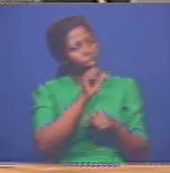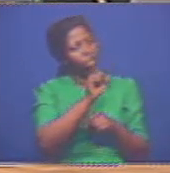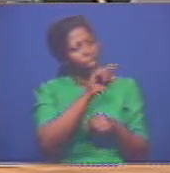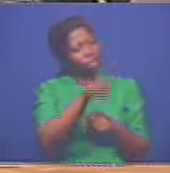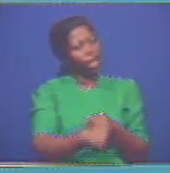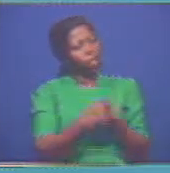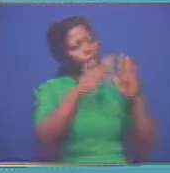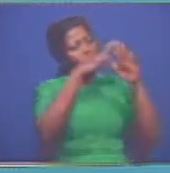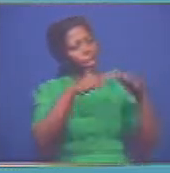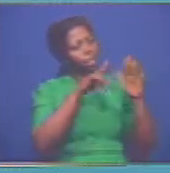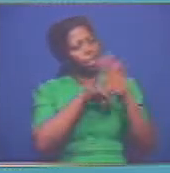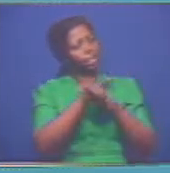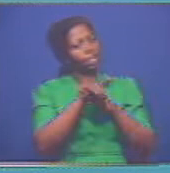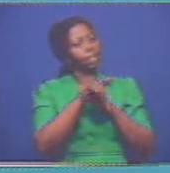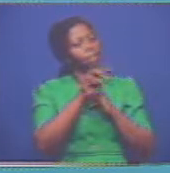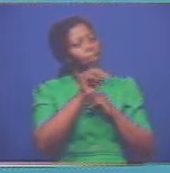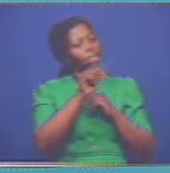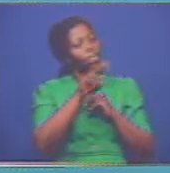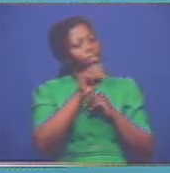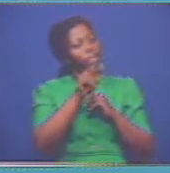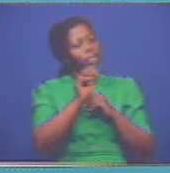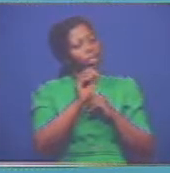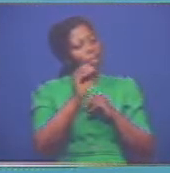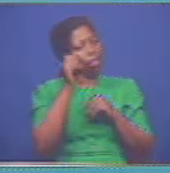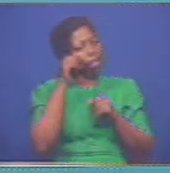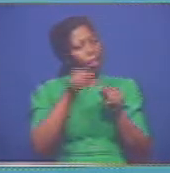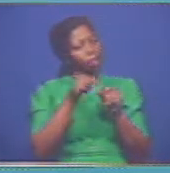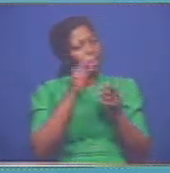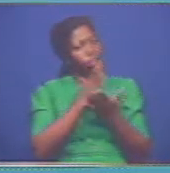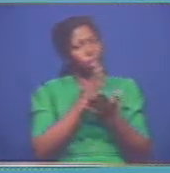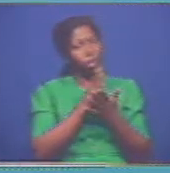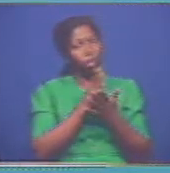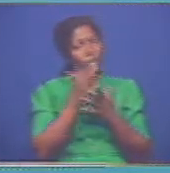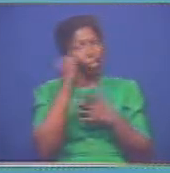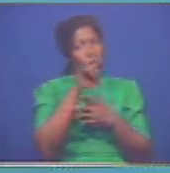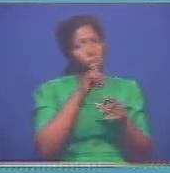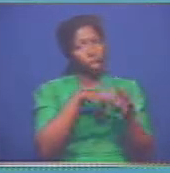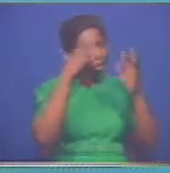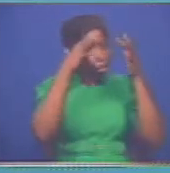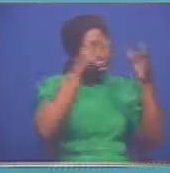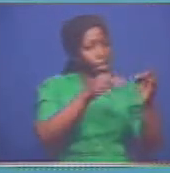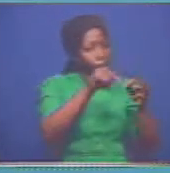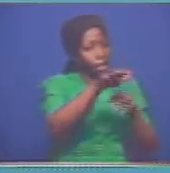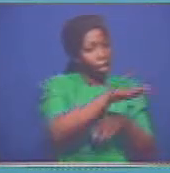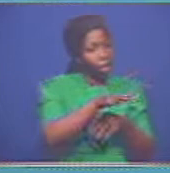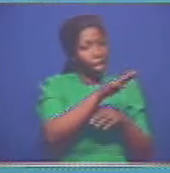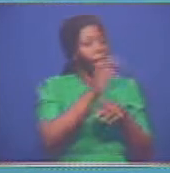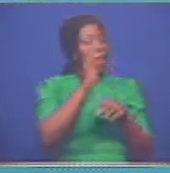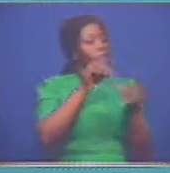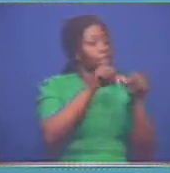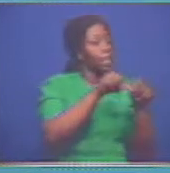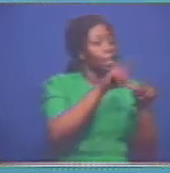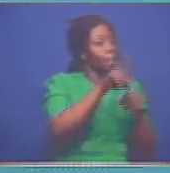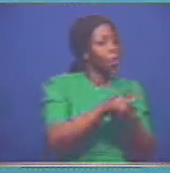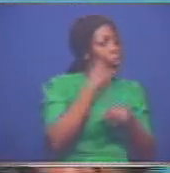in Mavoko. And we know for sure, I mean, for you, by the time you decide that this is where I'm going to settle, you have to look at a number